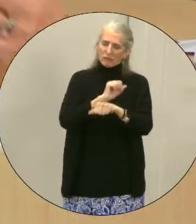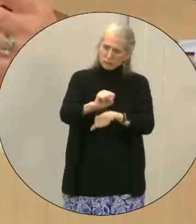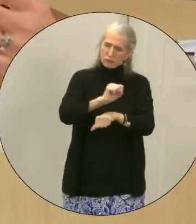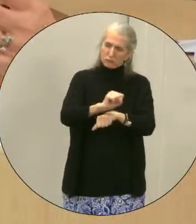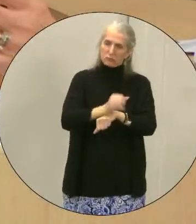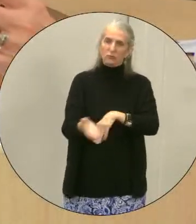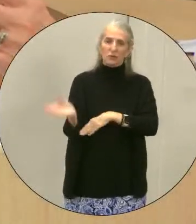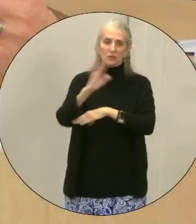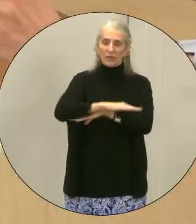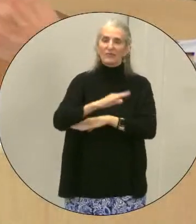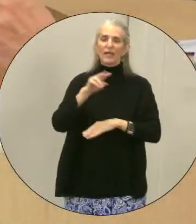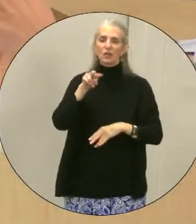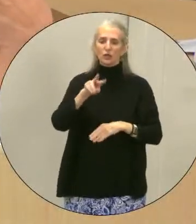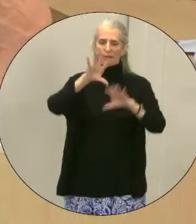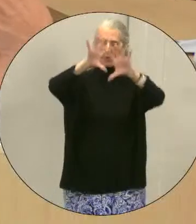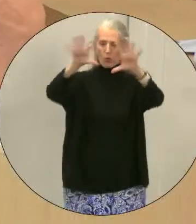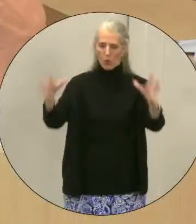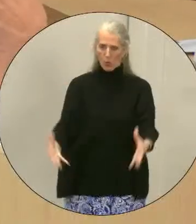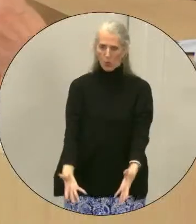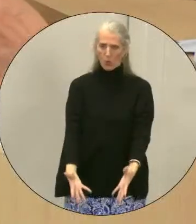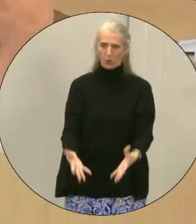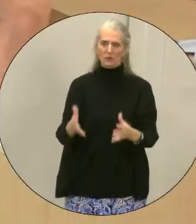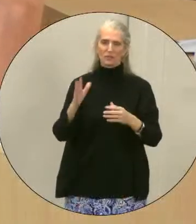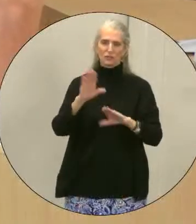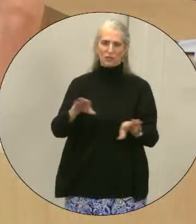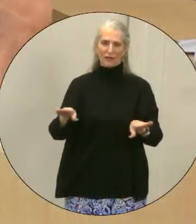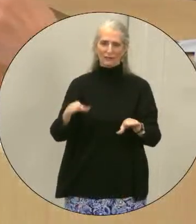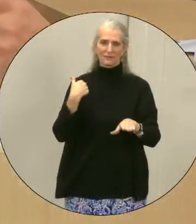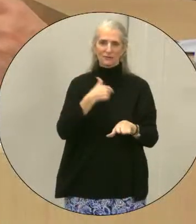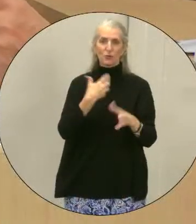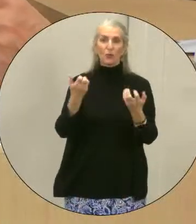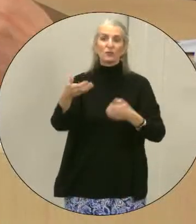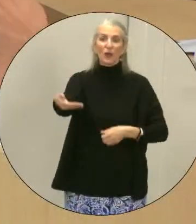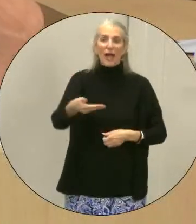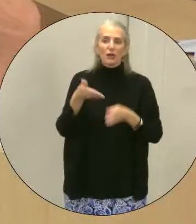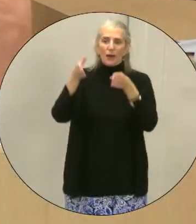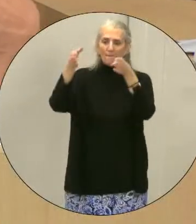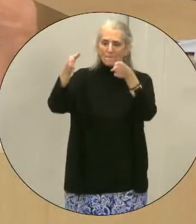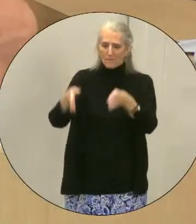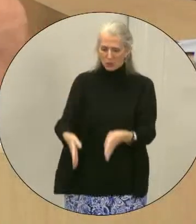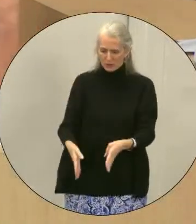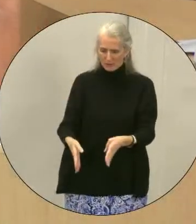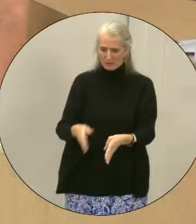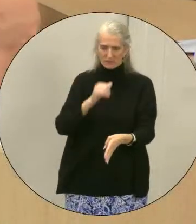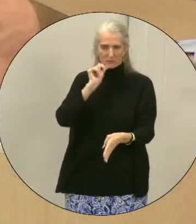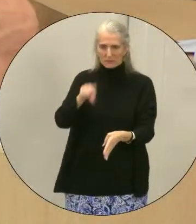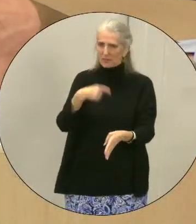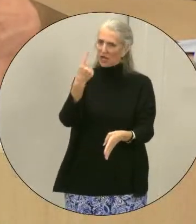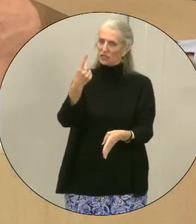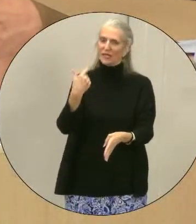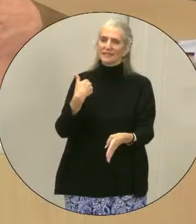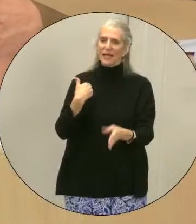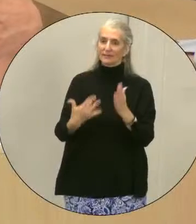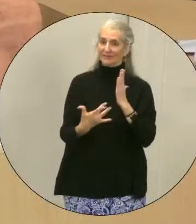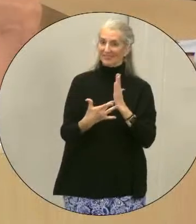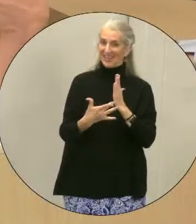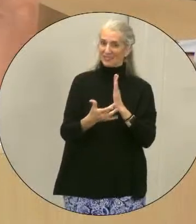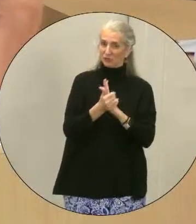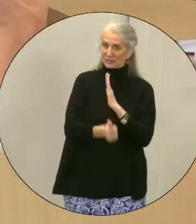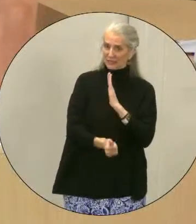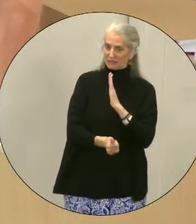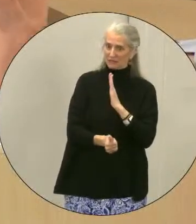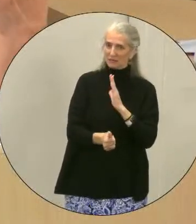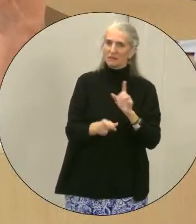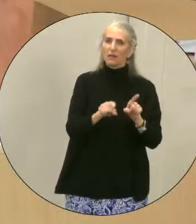whole child. So we want to hire a person that not only has the technical skills, but we